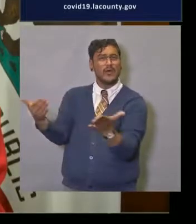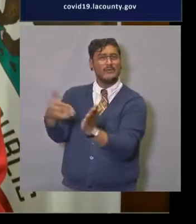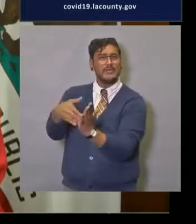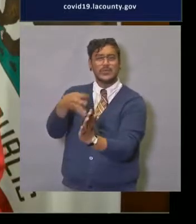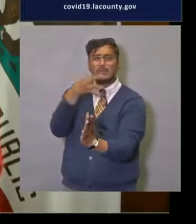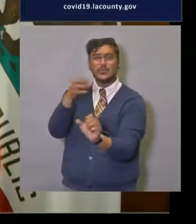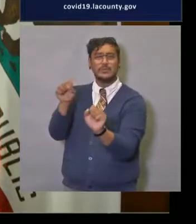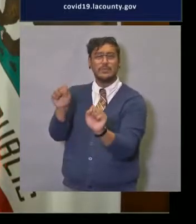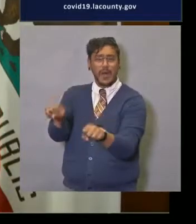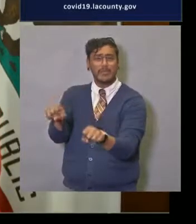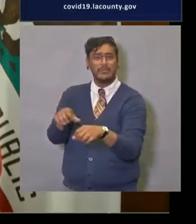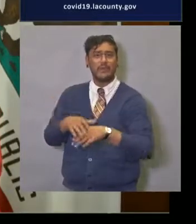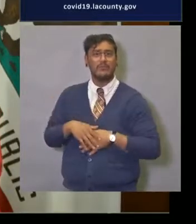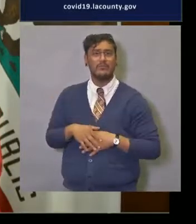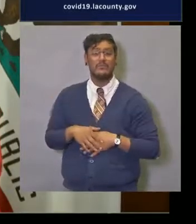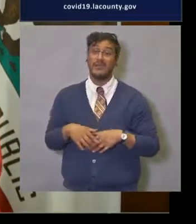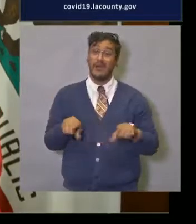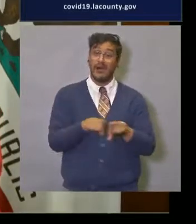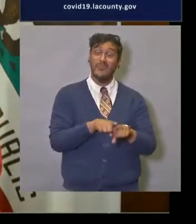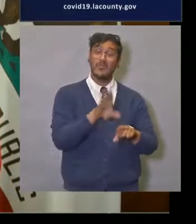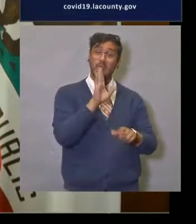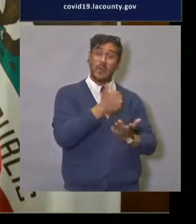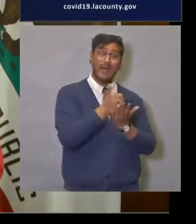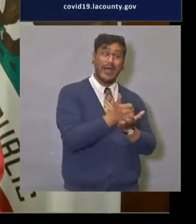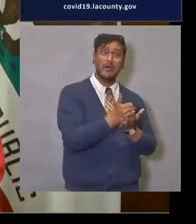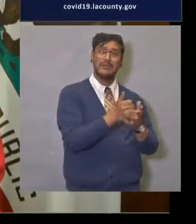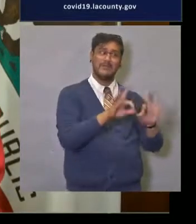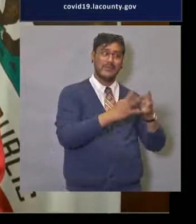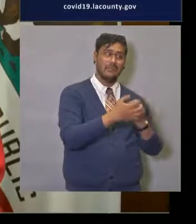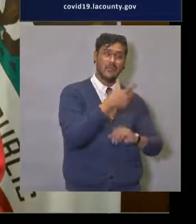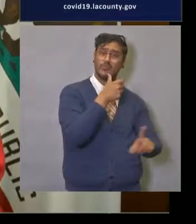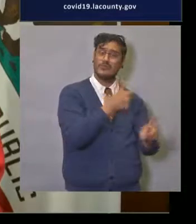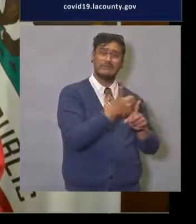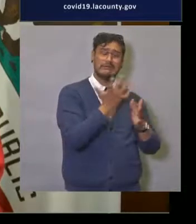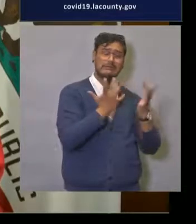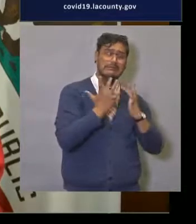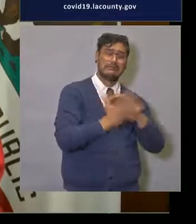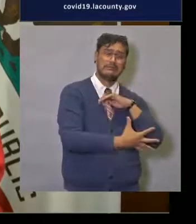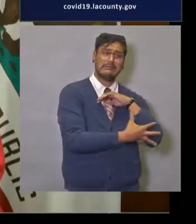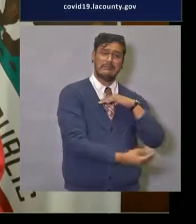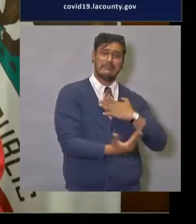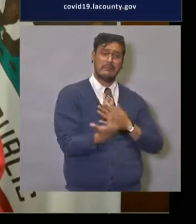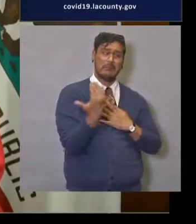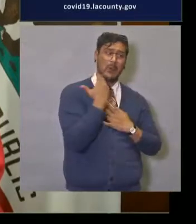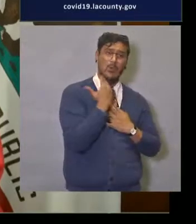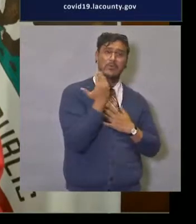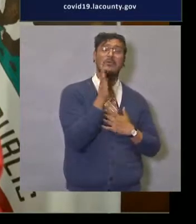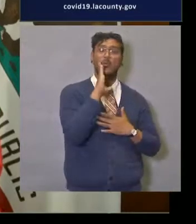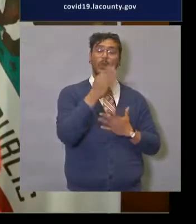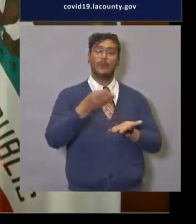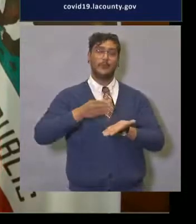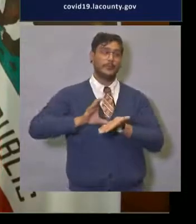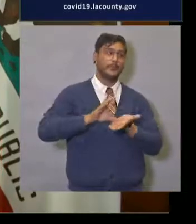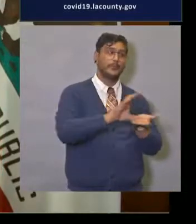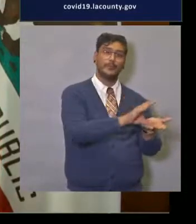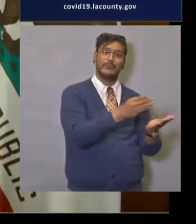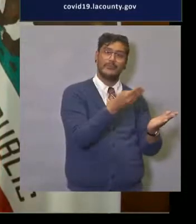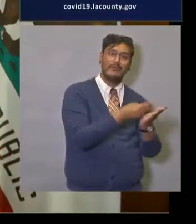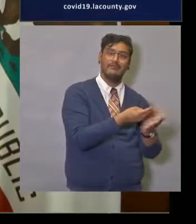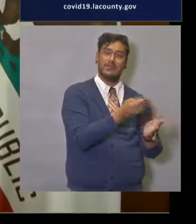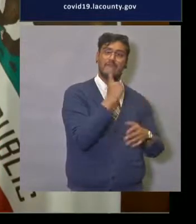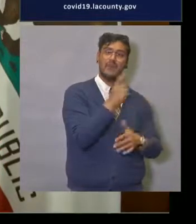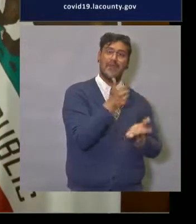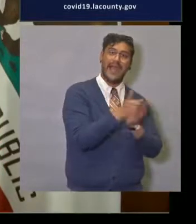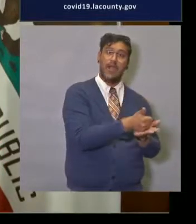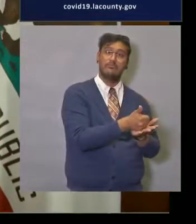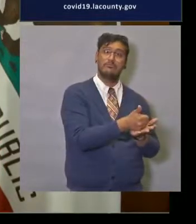those who are bearing the brunt of the economic fallout from the pandemic, including the Latinx and Black communities